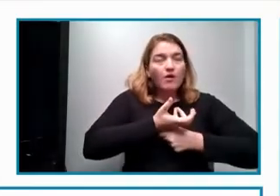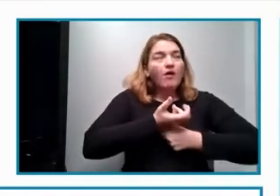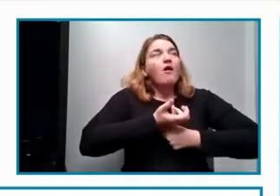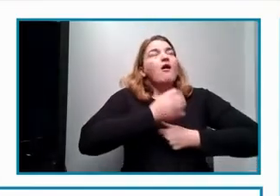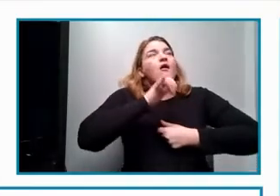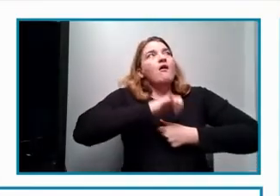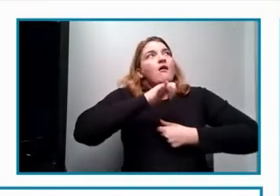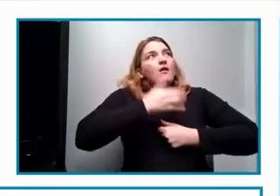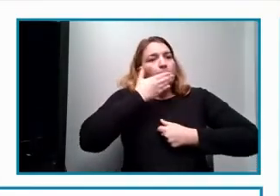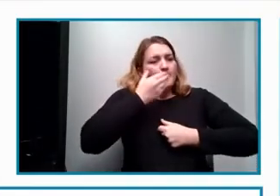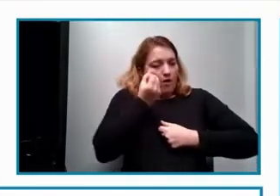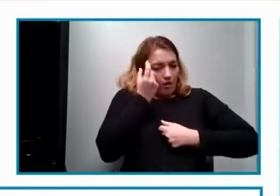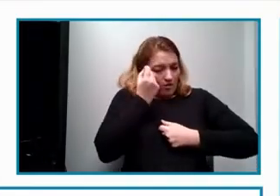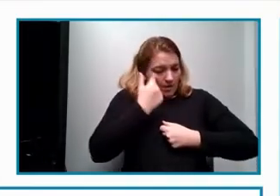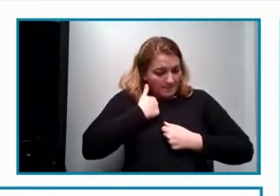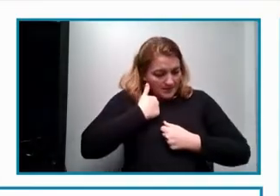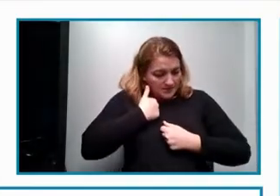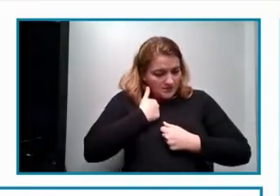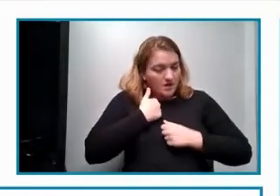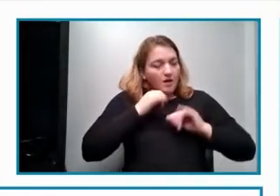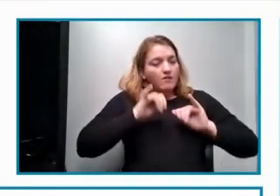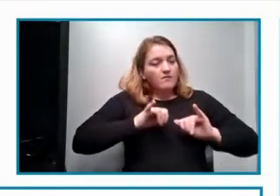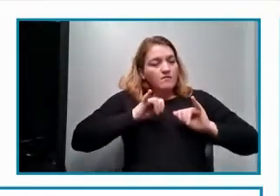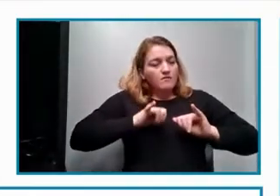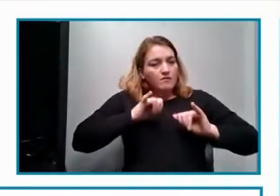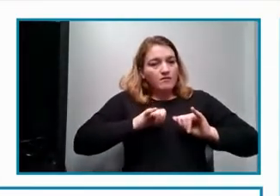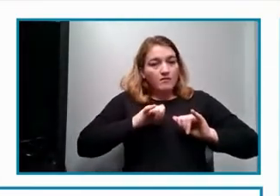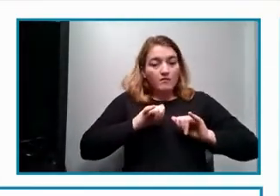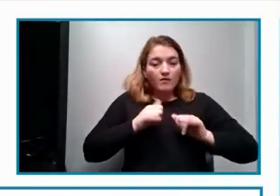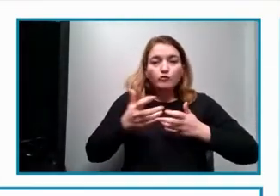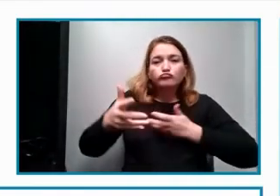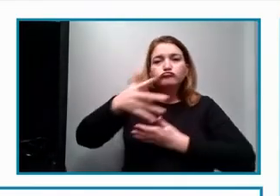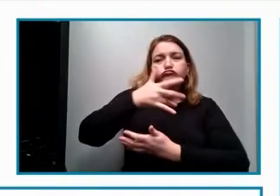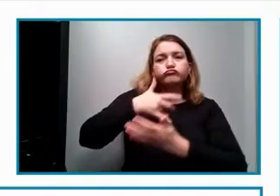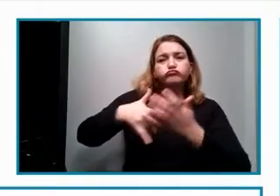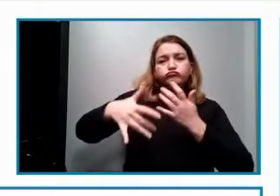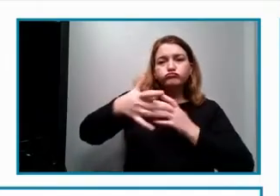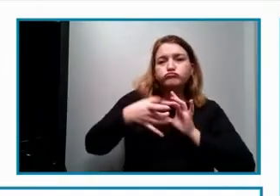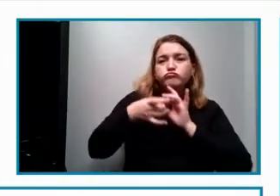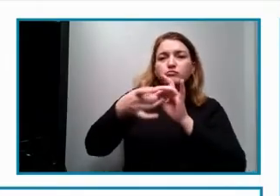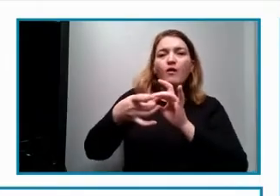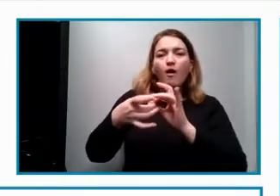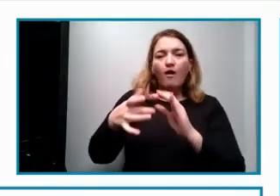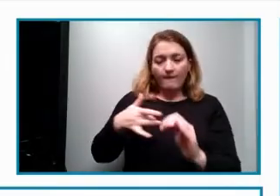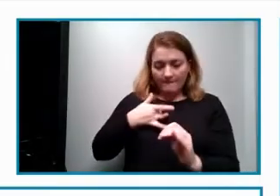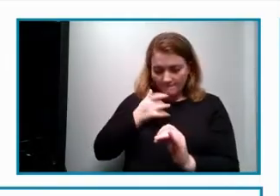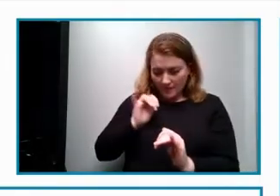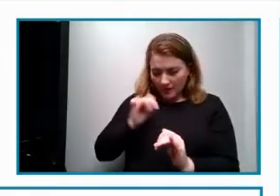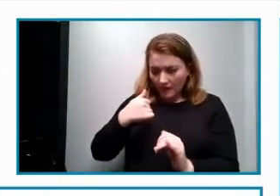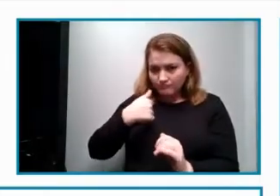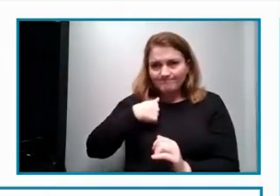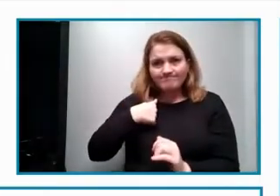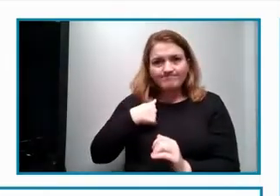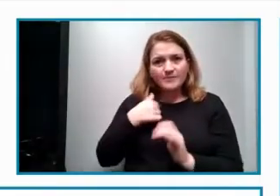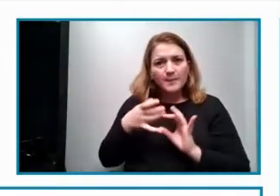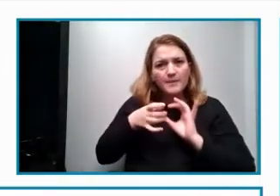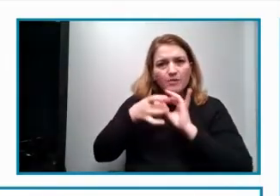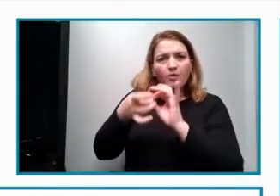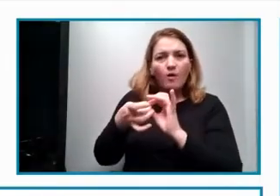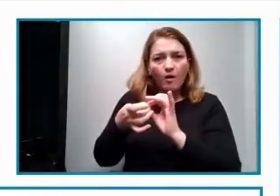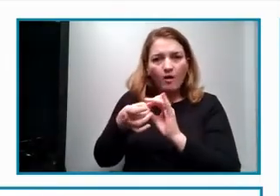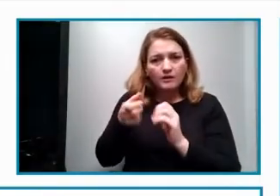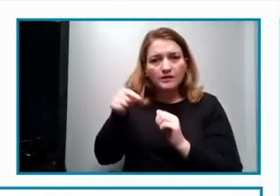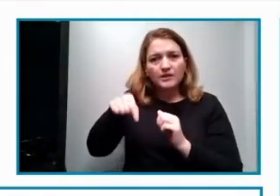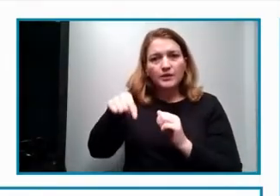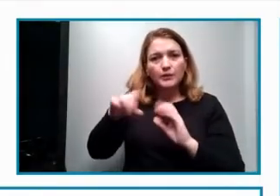others. Increased social connections and sense of belonging. Increased resilience.